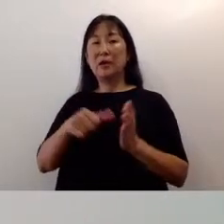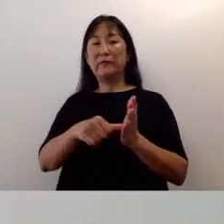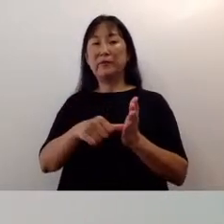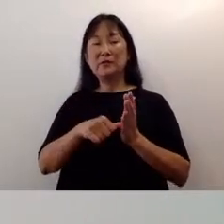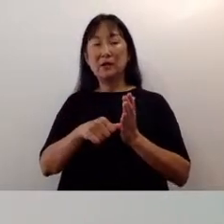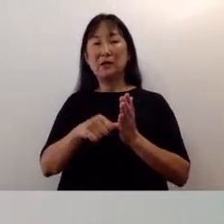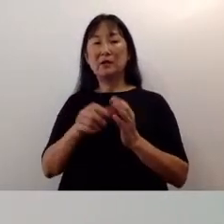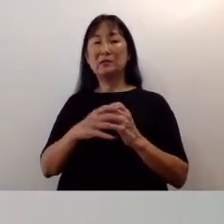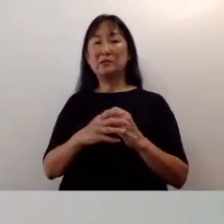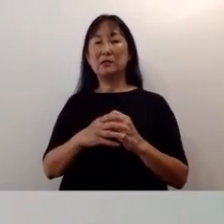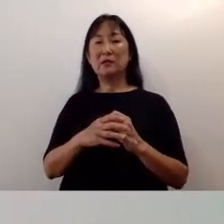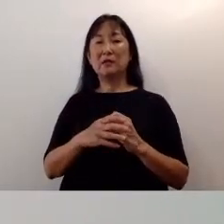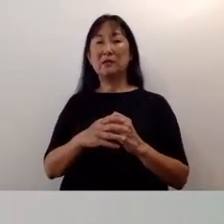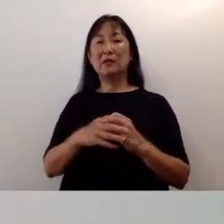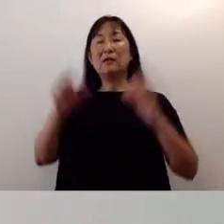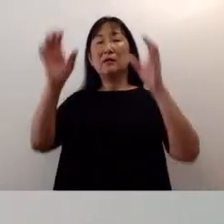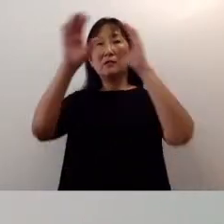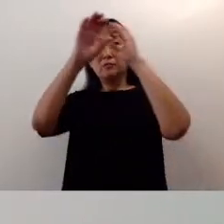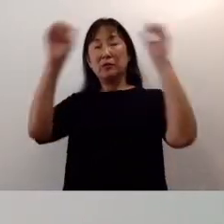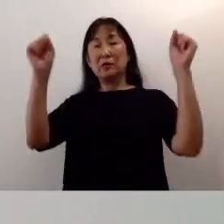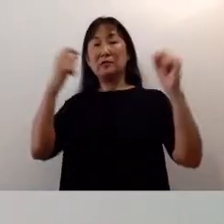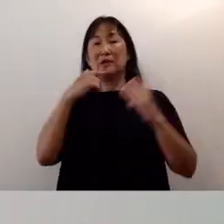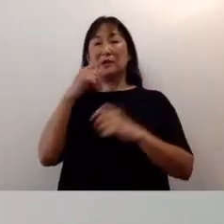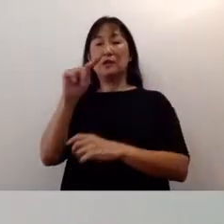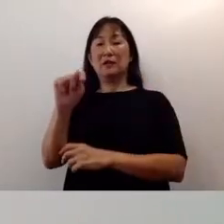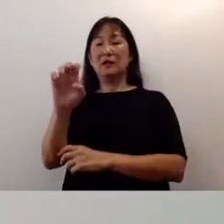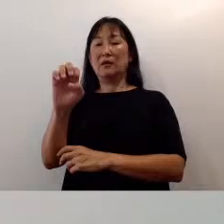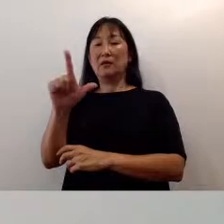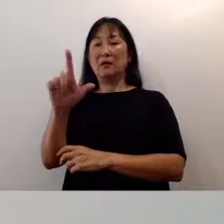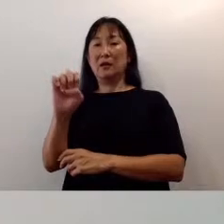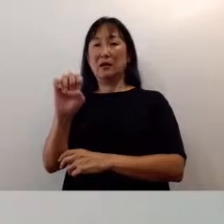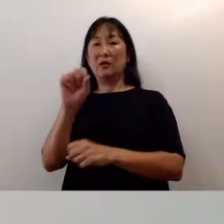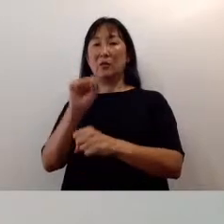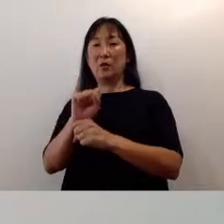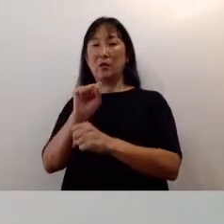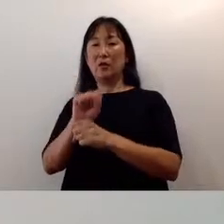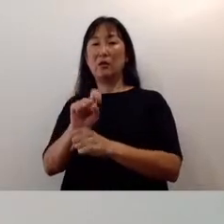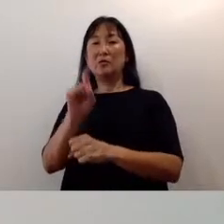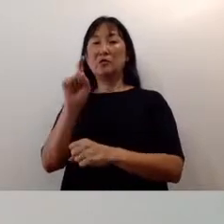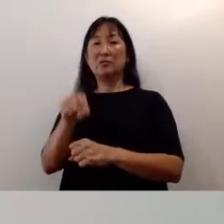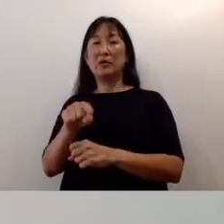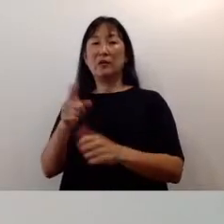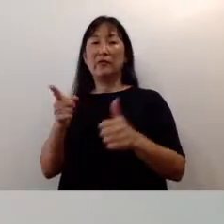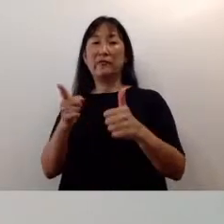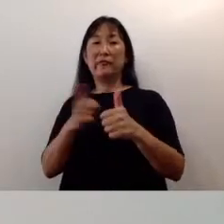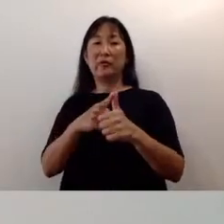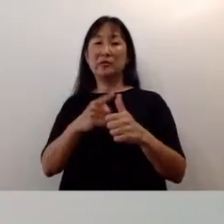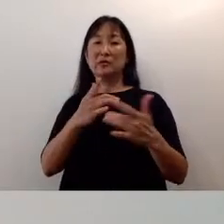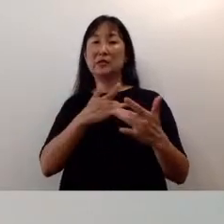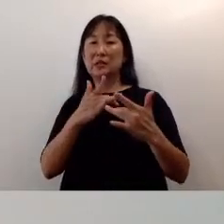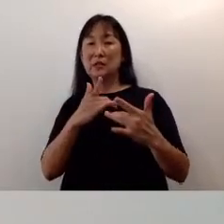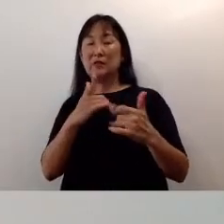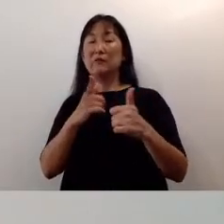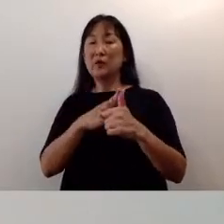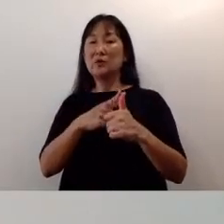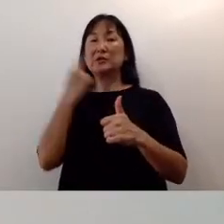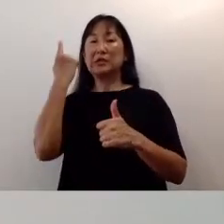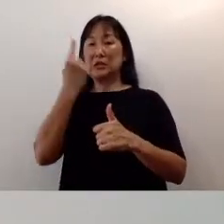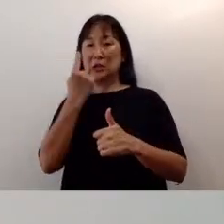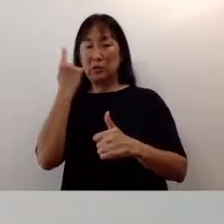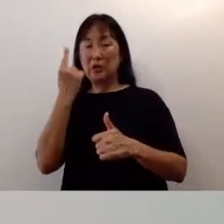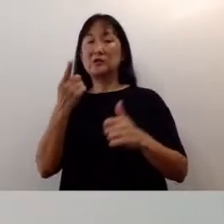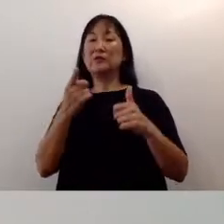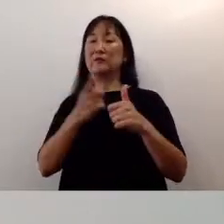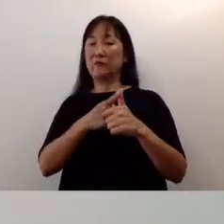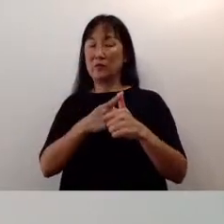superintendent related to telework is that telework should continue to be what is called the first consideration, right? So there really is an